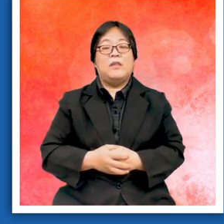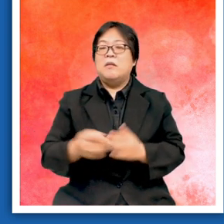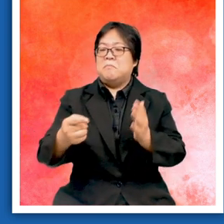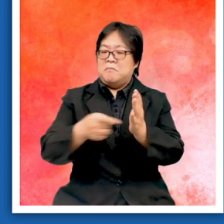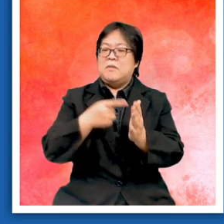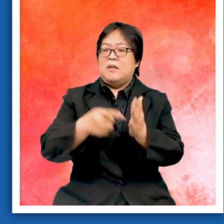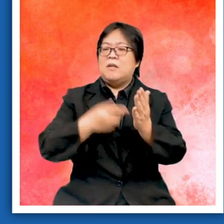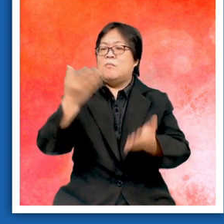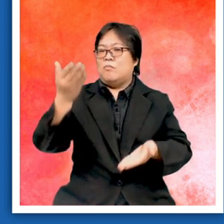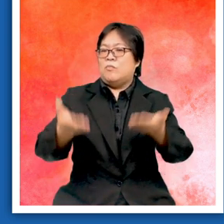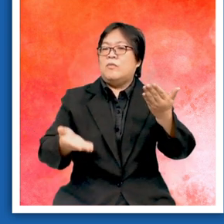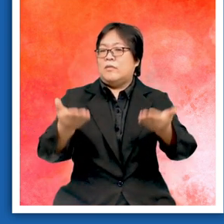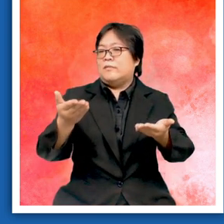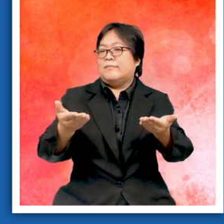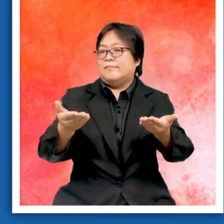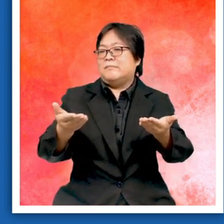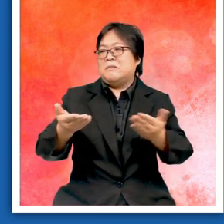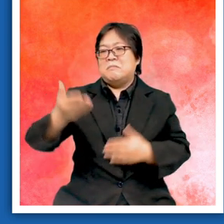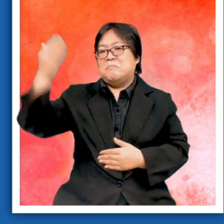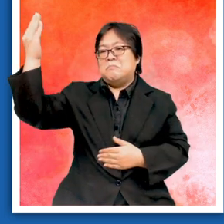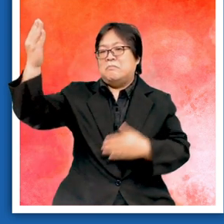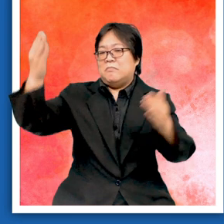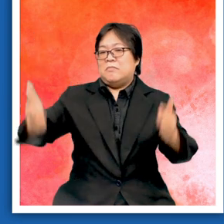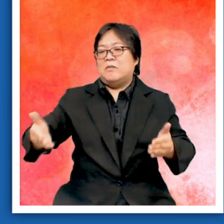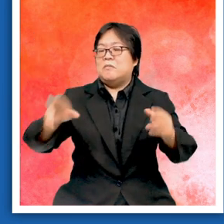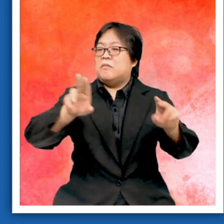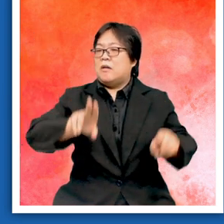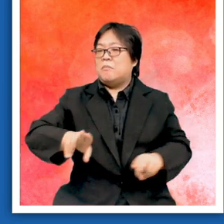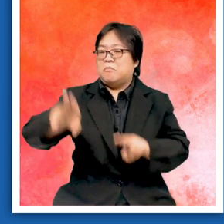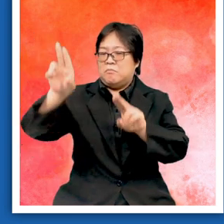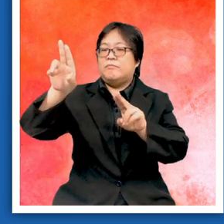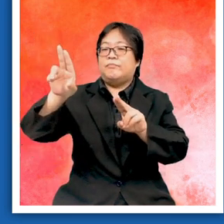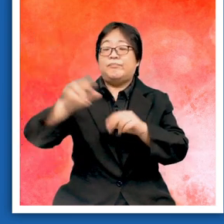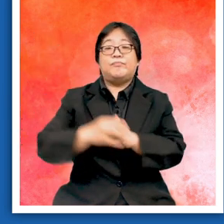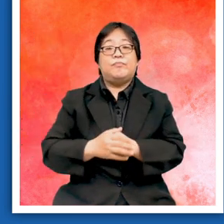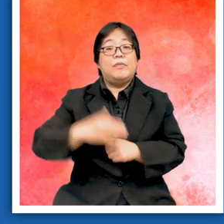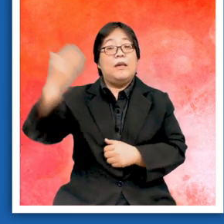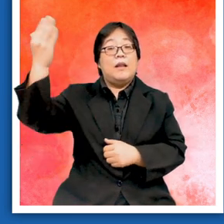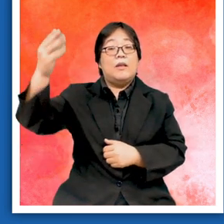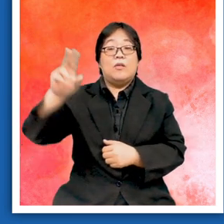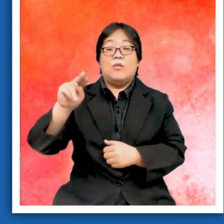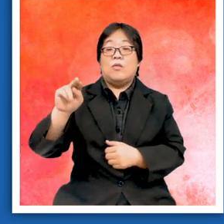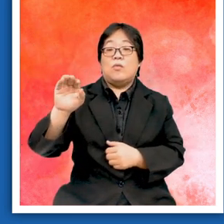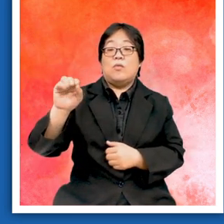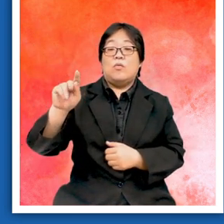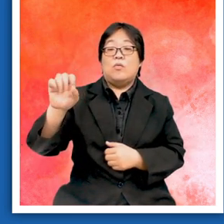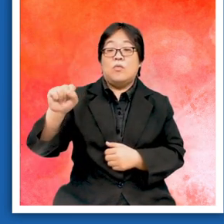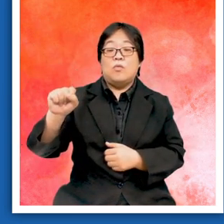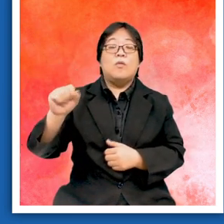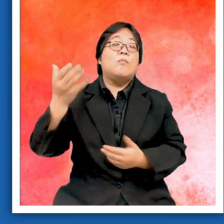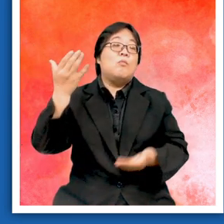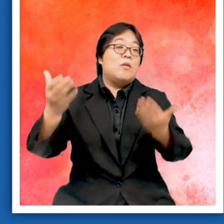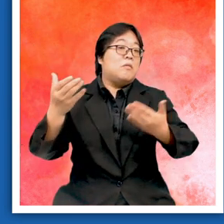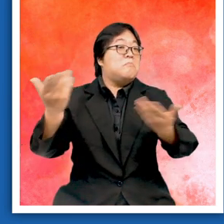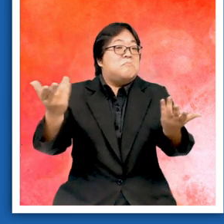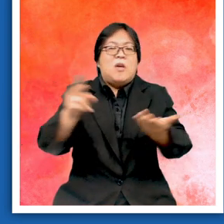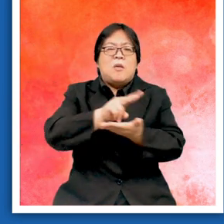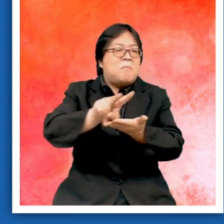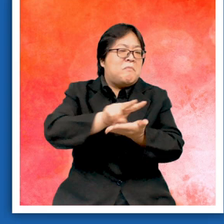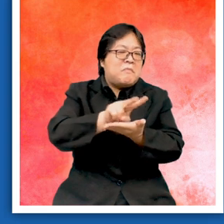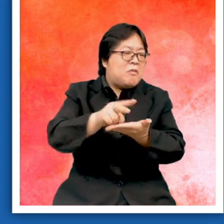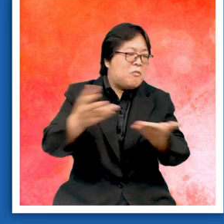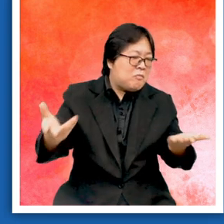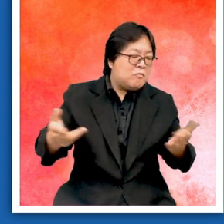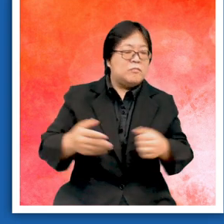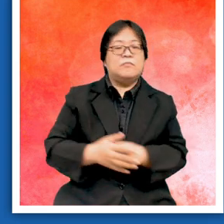sometimes you might, the instructor might upload the lecture notes in the form of video as well. So